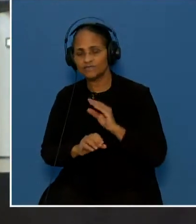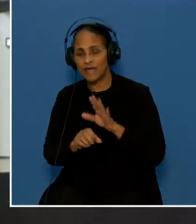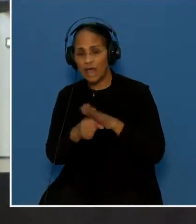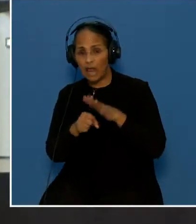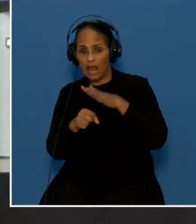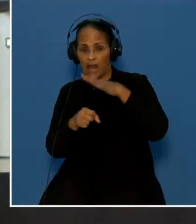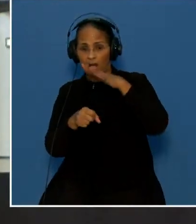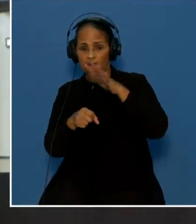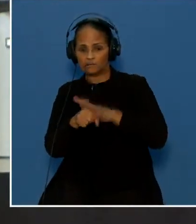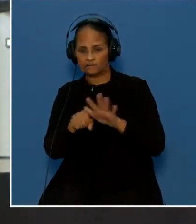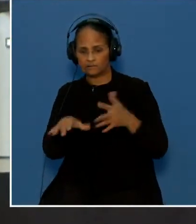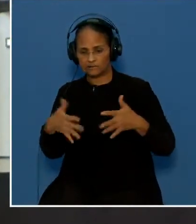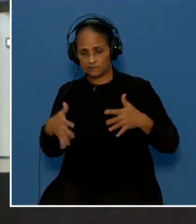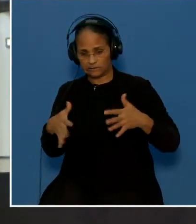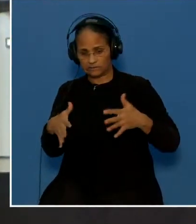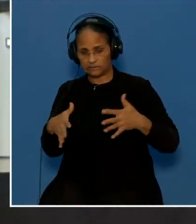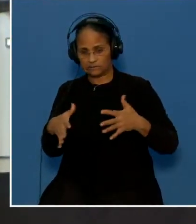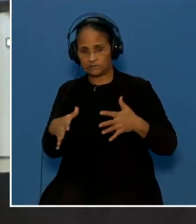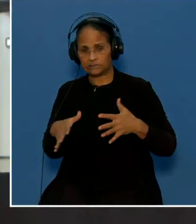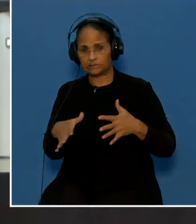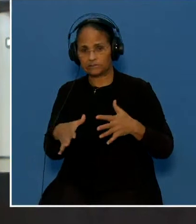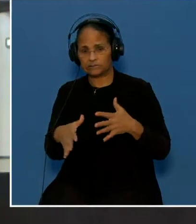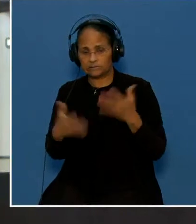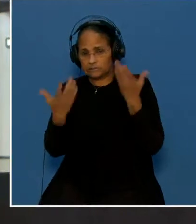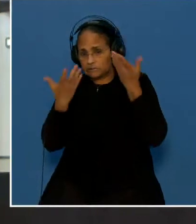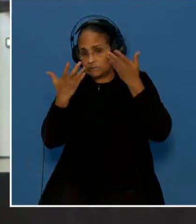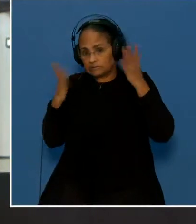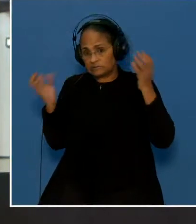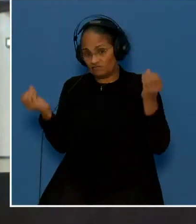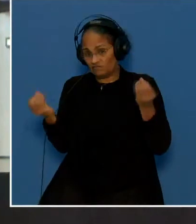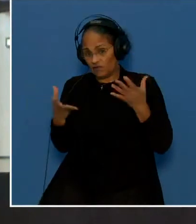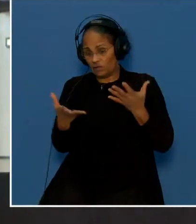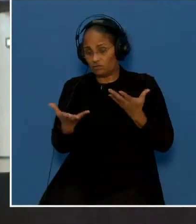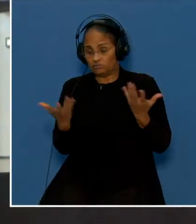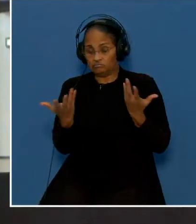stress, anxiety, and uncertainty and fear.